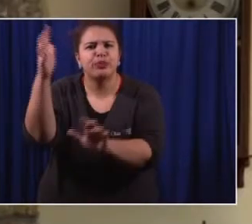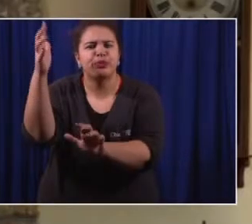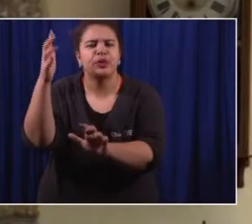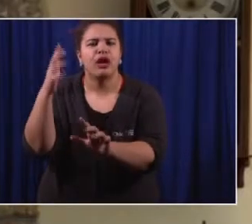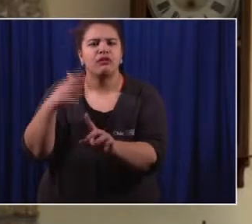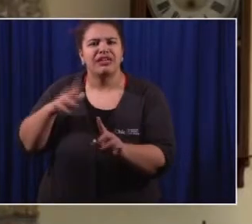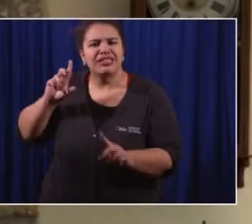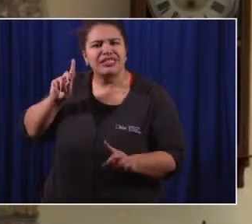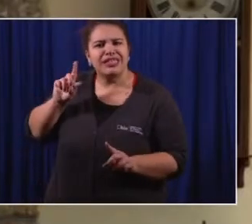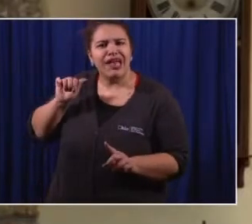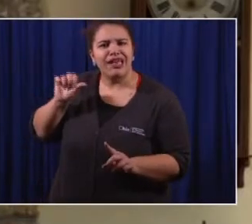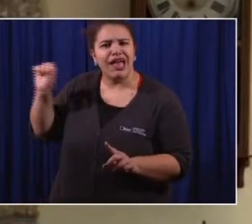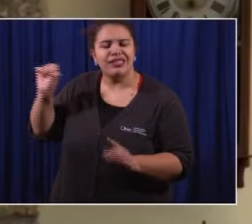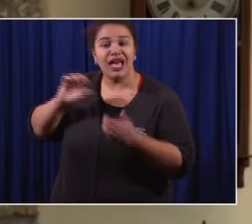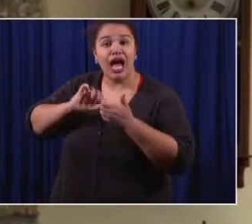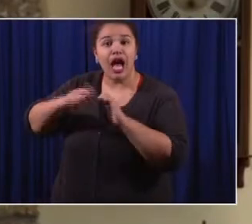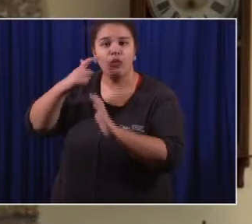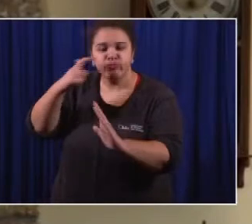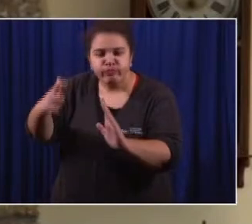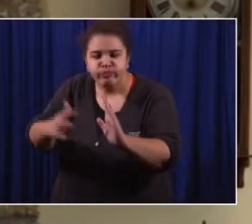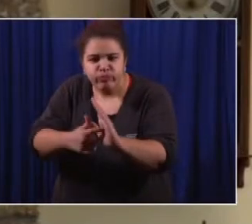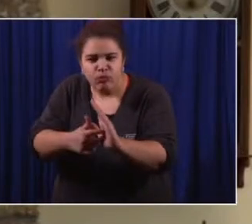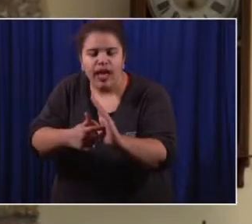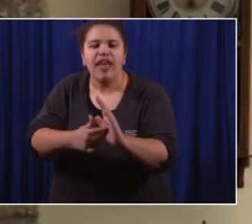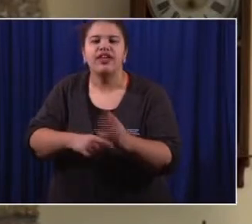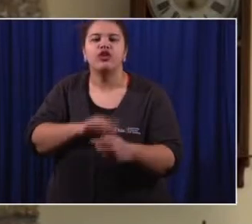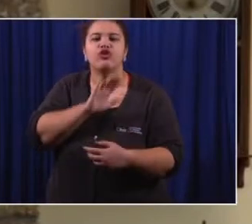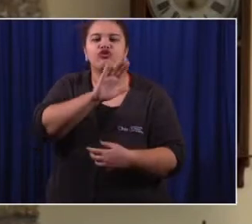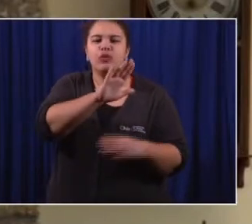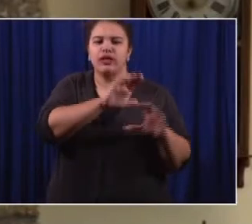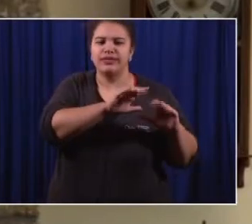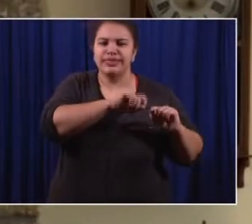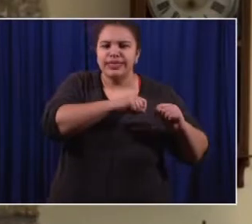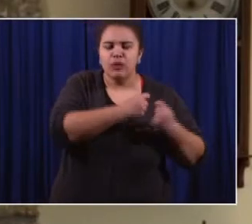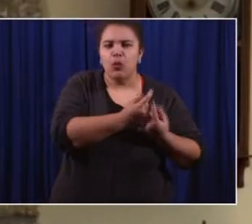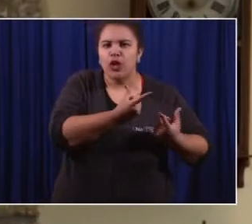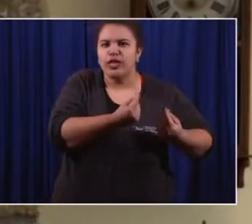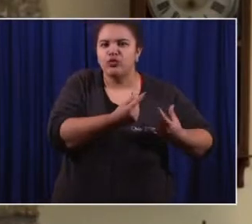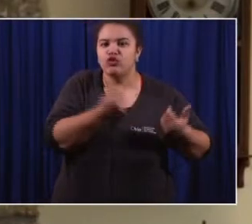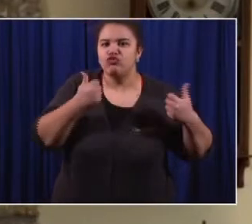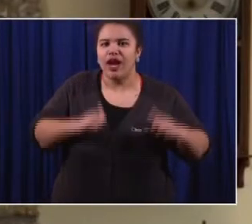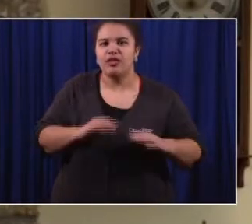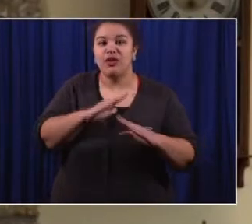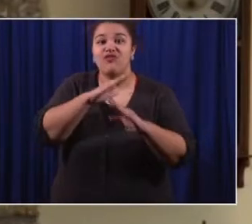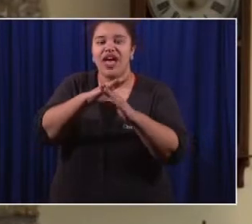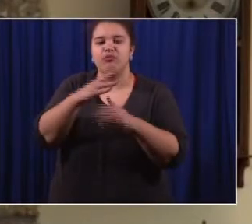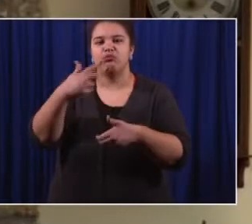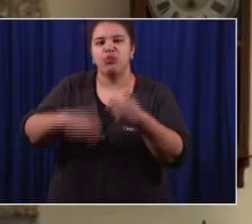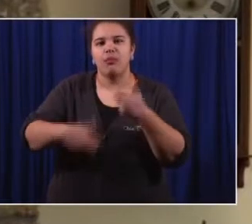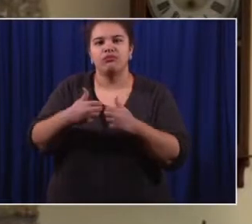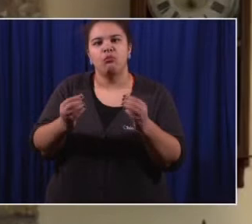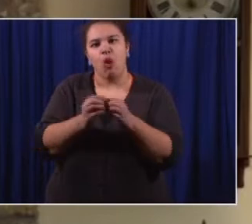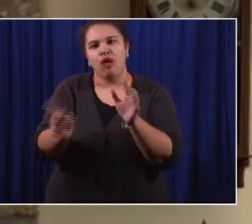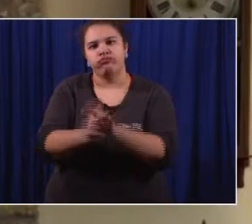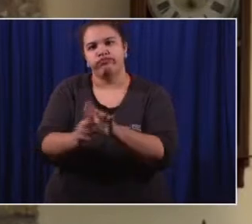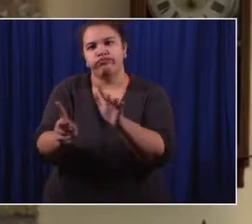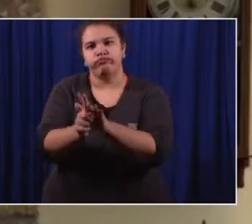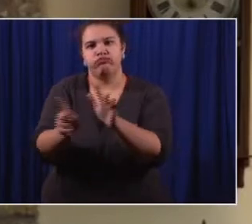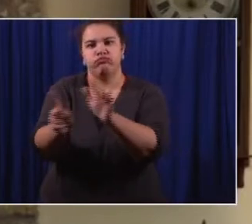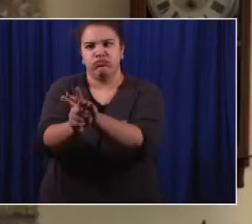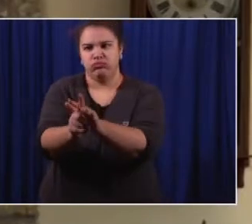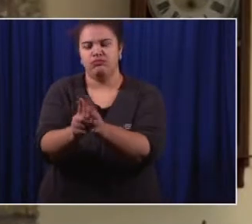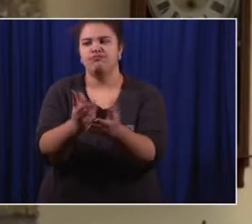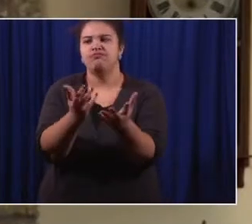what is your administration doing to make sure that doesn't happen with other voter registration systems or other voting systems? Yeah, let me make